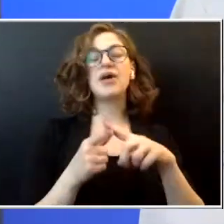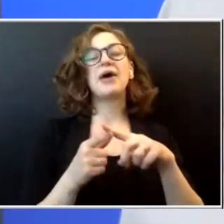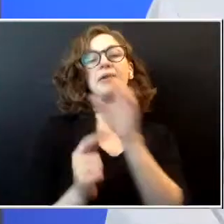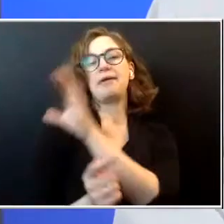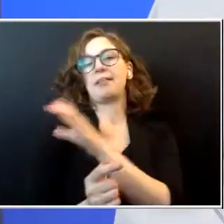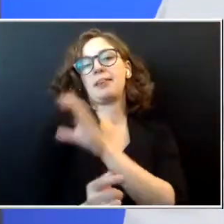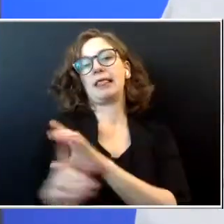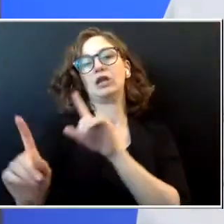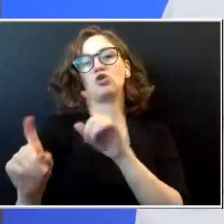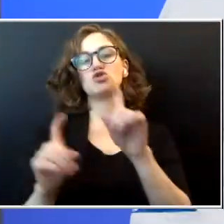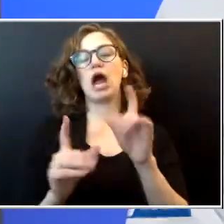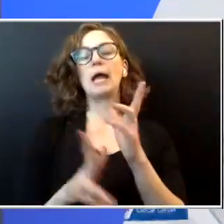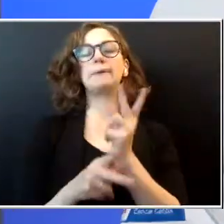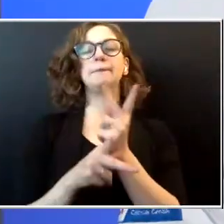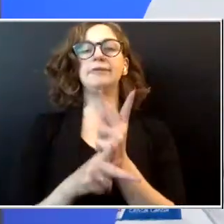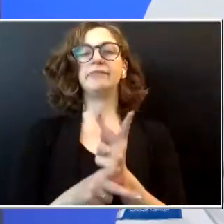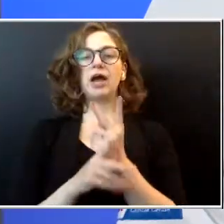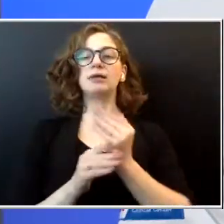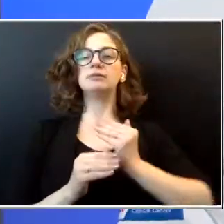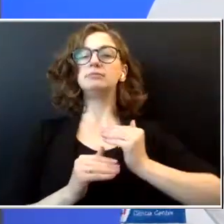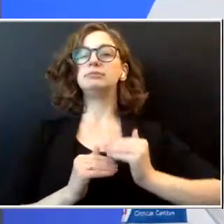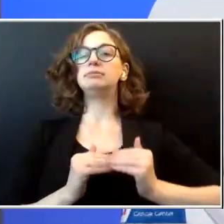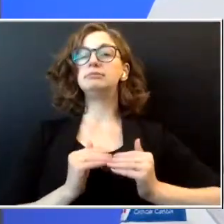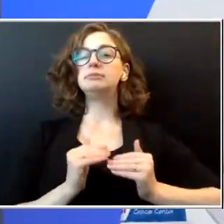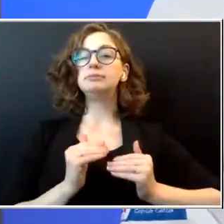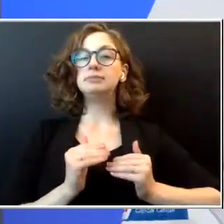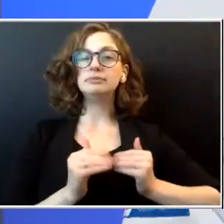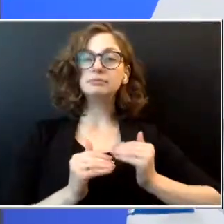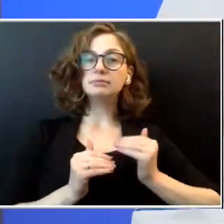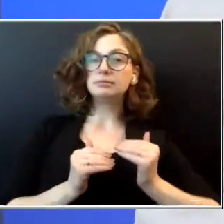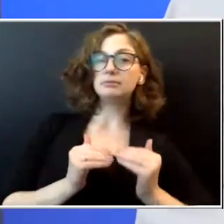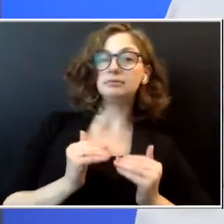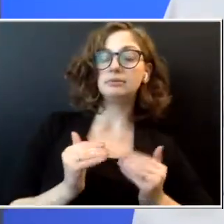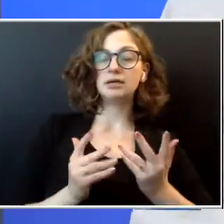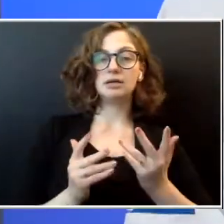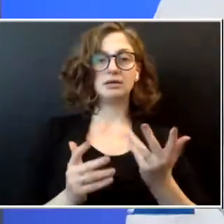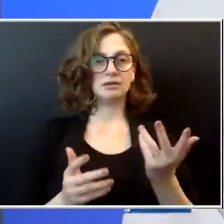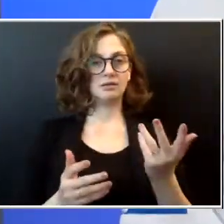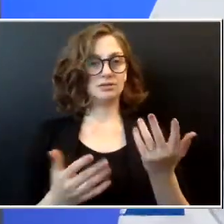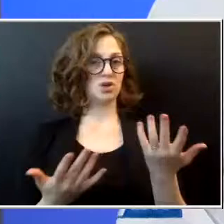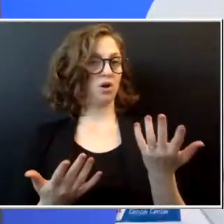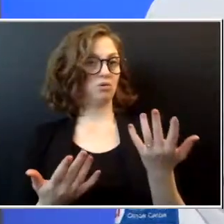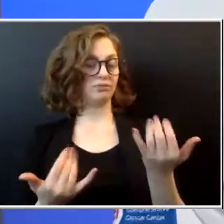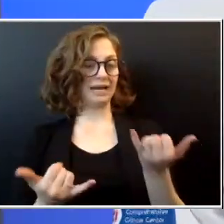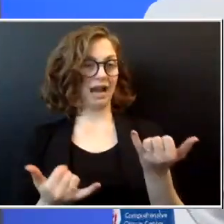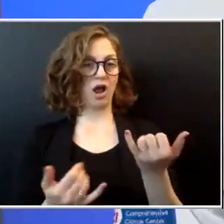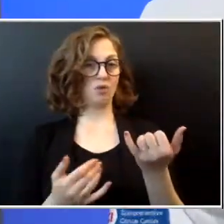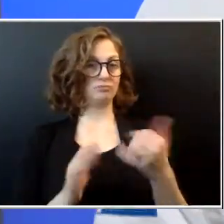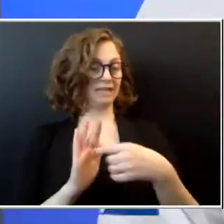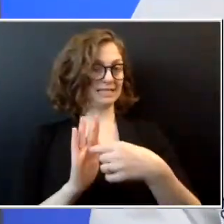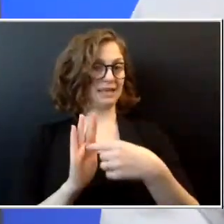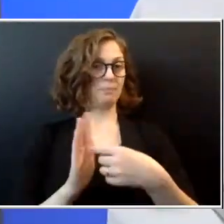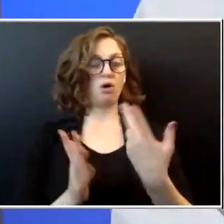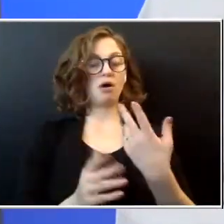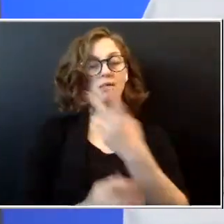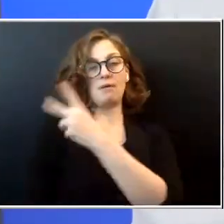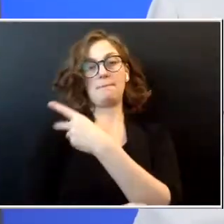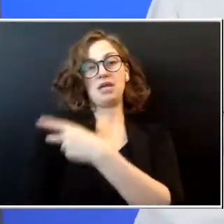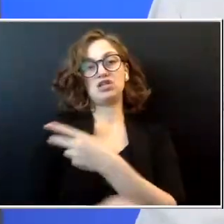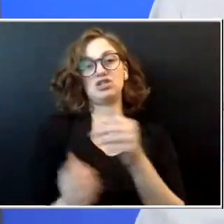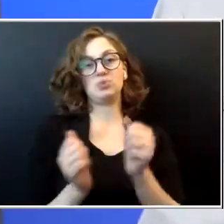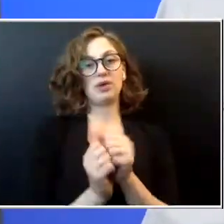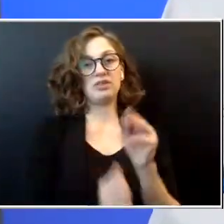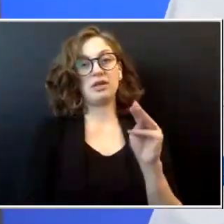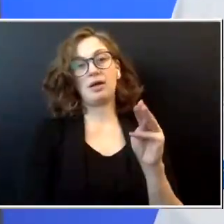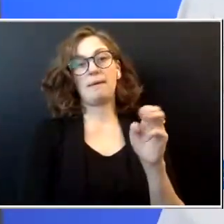things that, the example that's given is patients with metastatic disease. And so make sure we treat a part of the